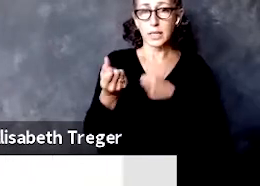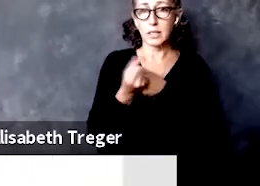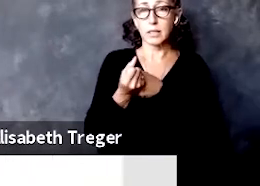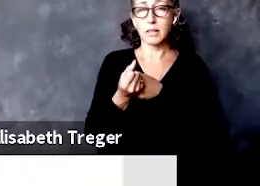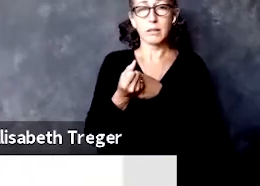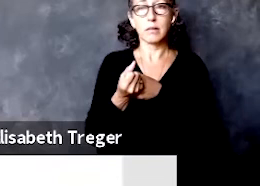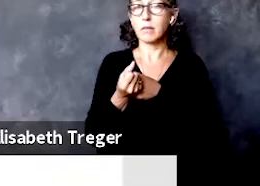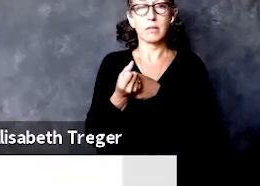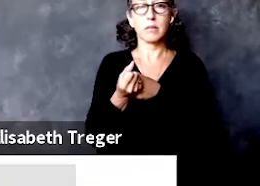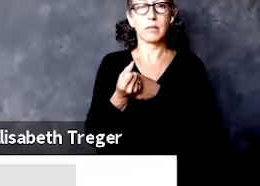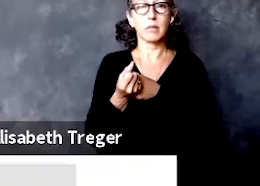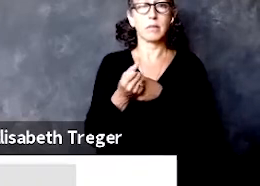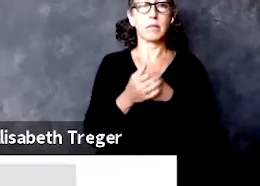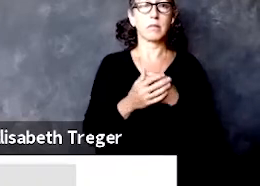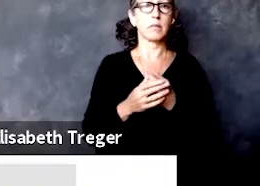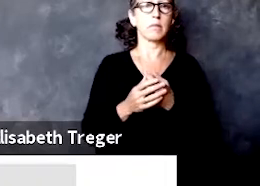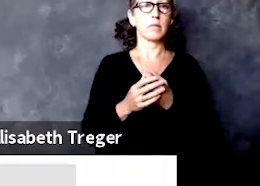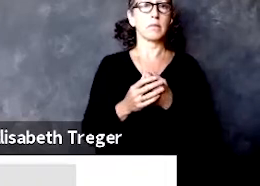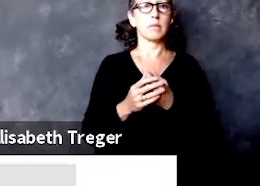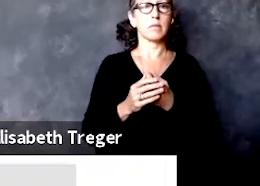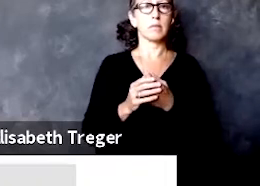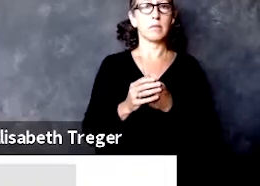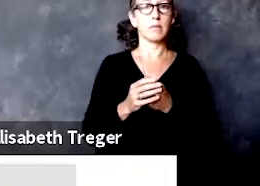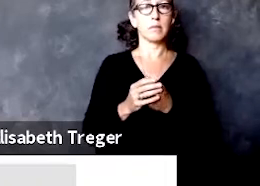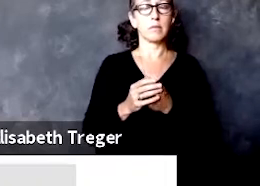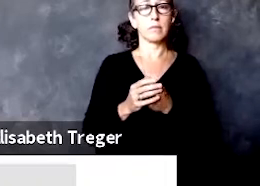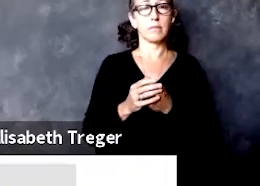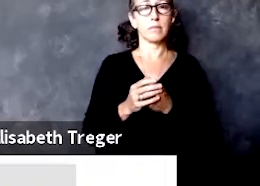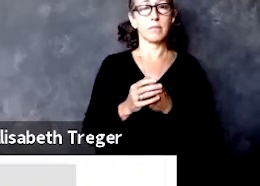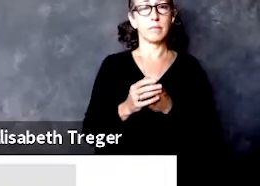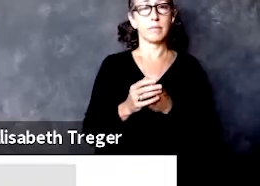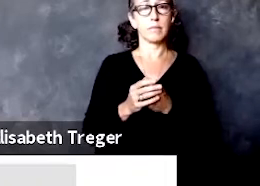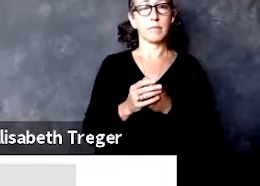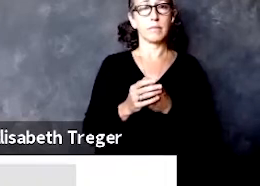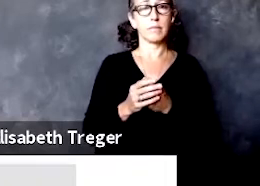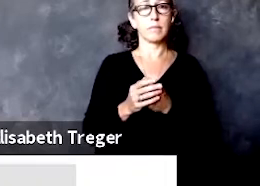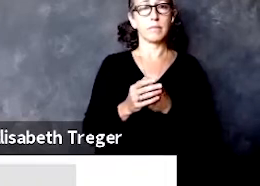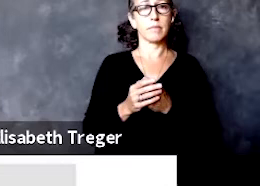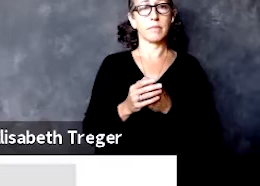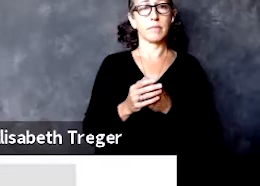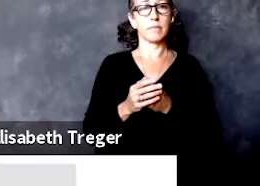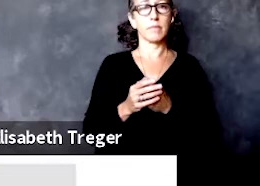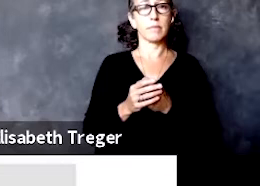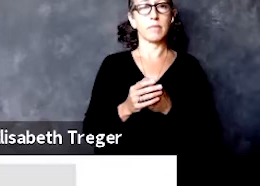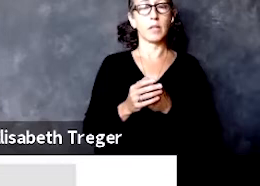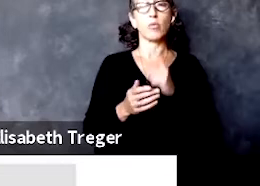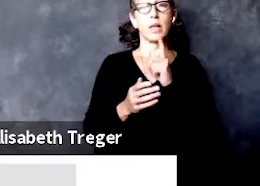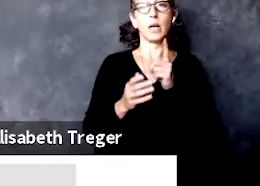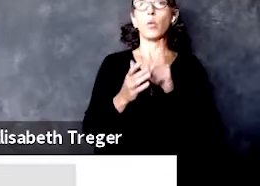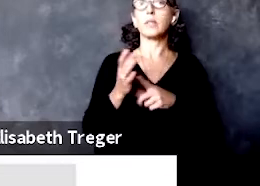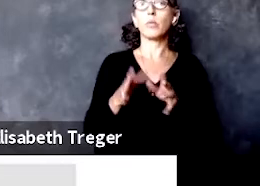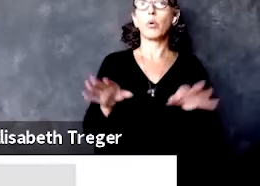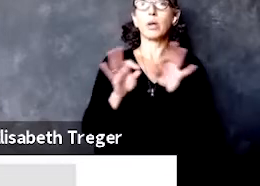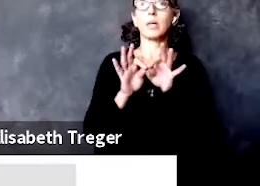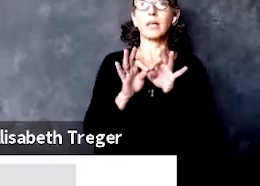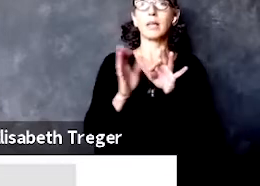is driving this, and I'm going to switch forward a little bit, but what is driving this is the ask. Always keep the ask